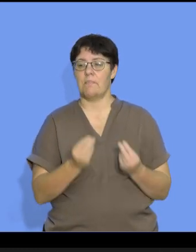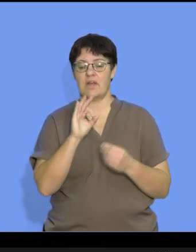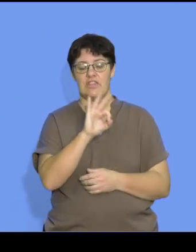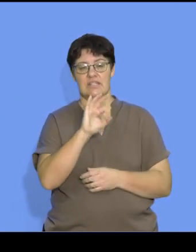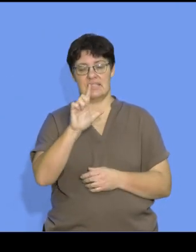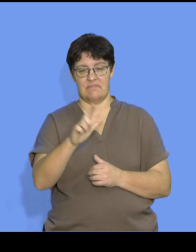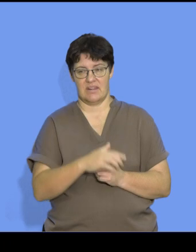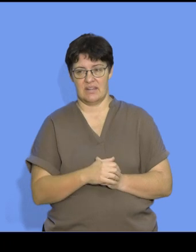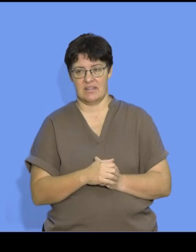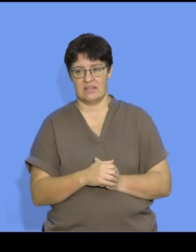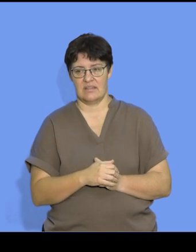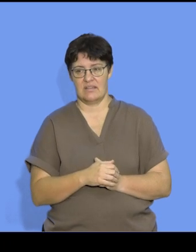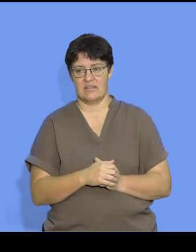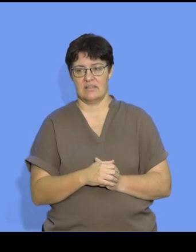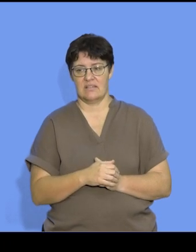37.